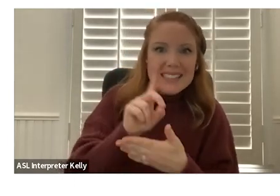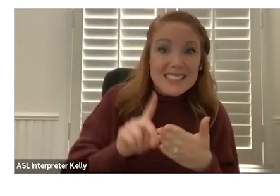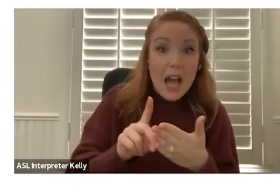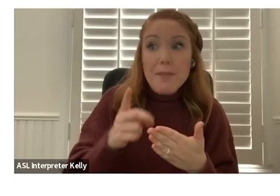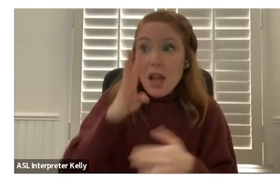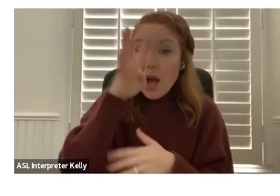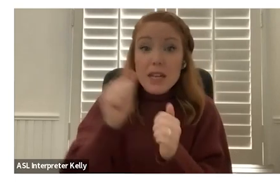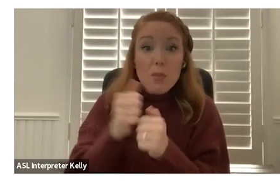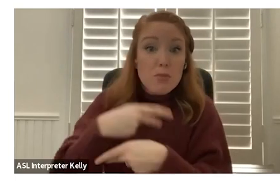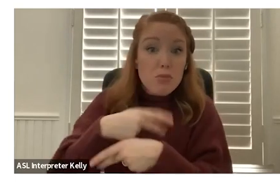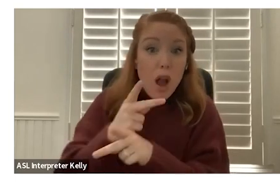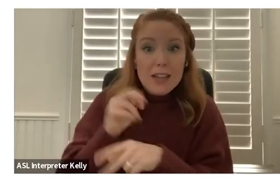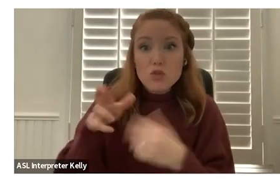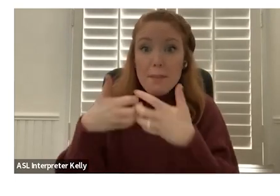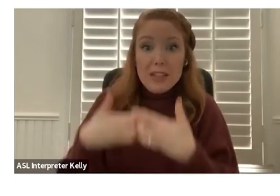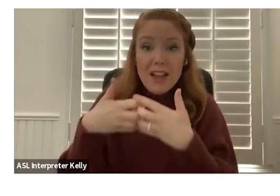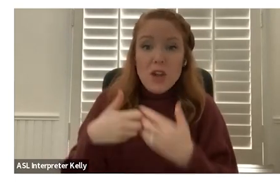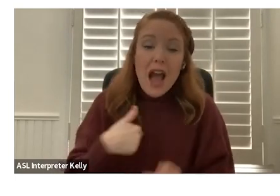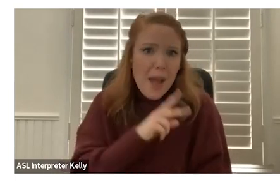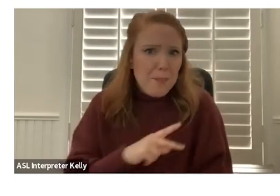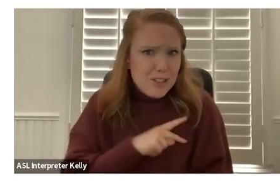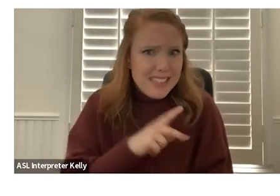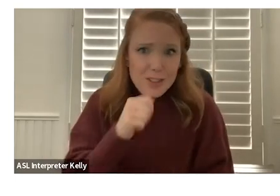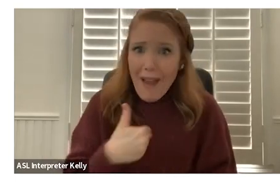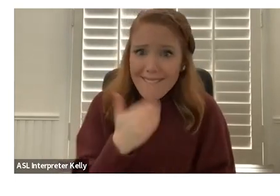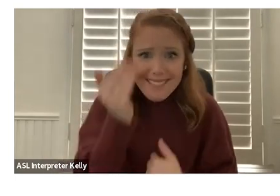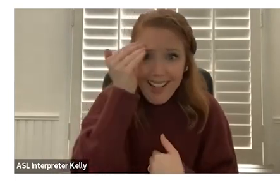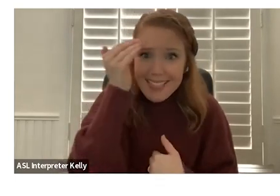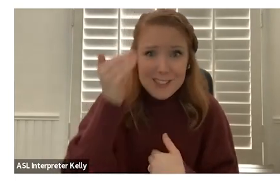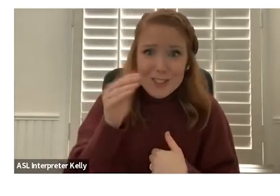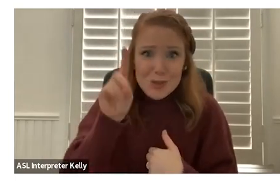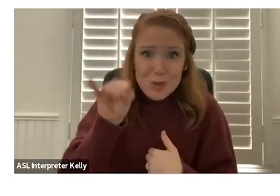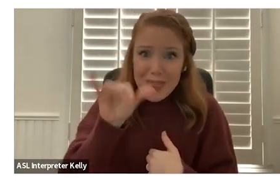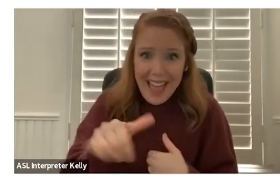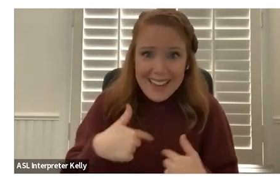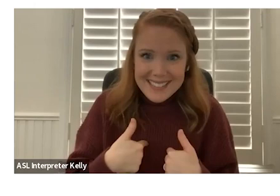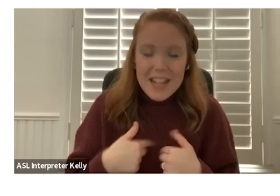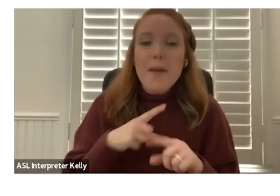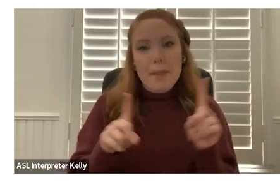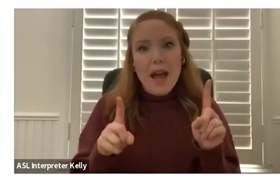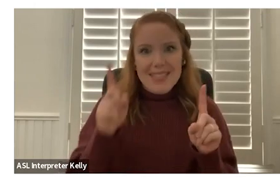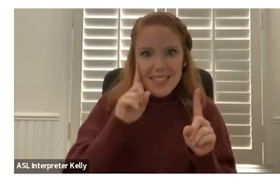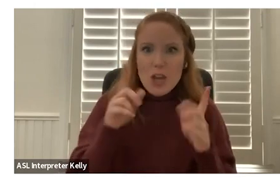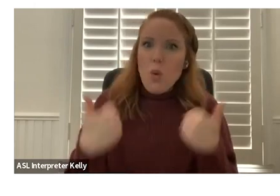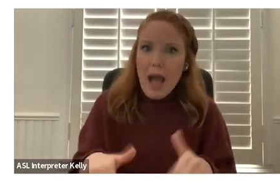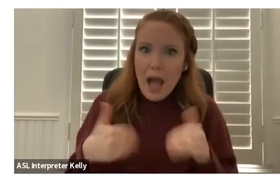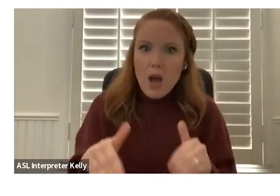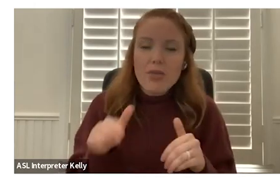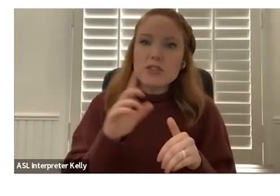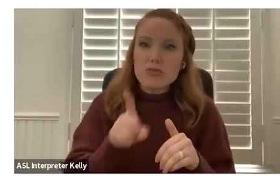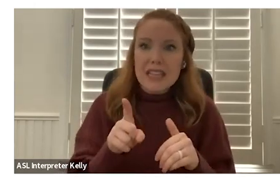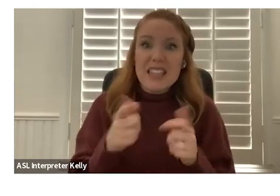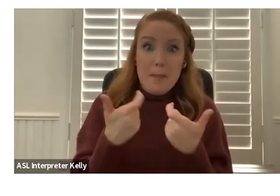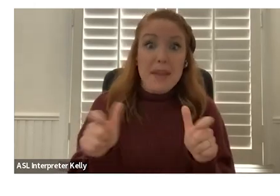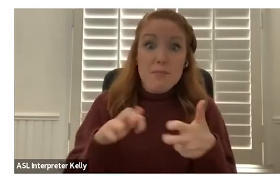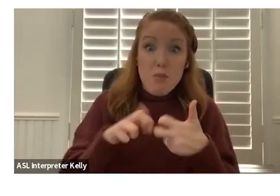dismantling it together. It's collective. It's really collective. And I would also add that there isn't just a class that's like, this is the